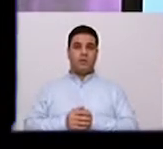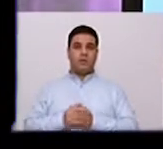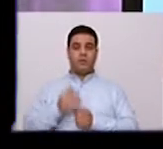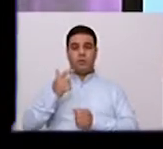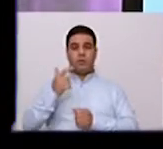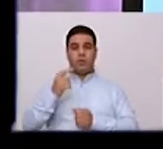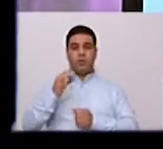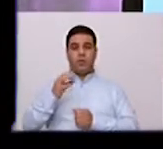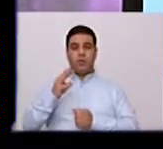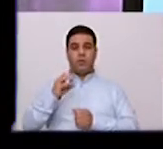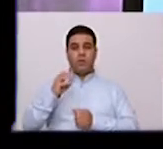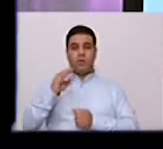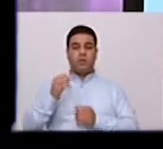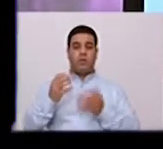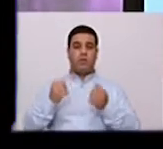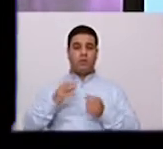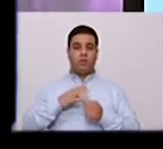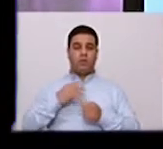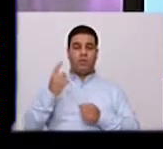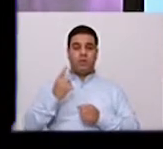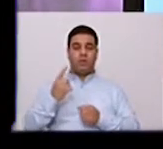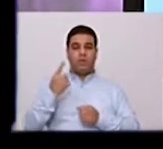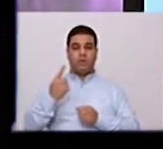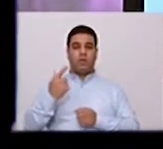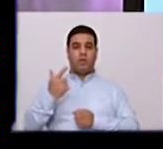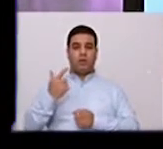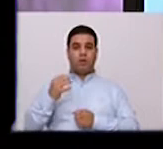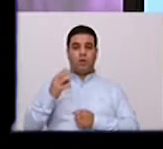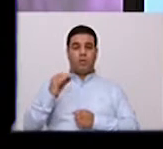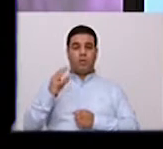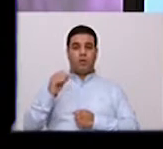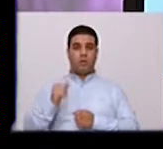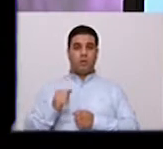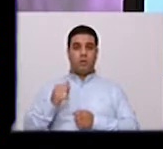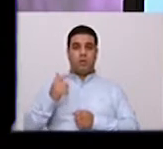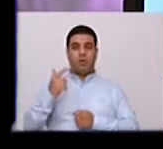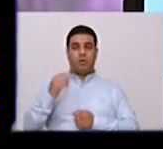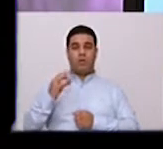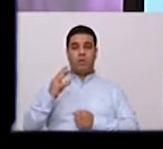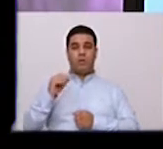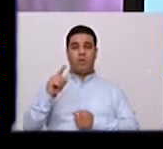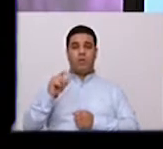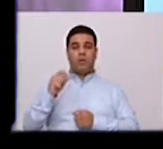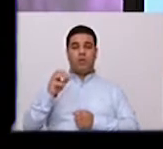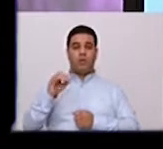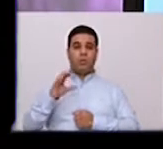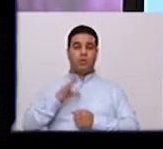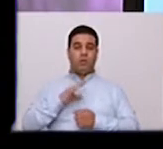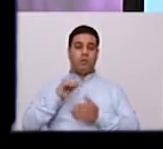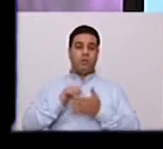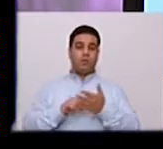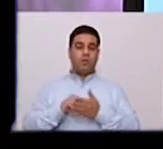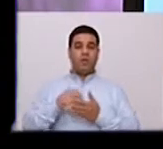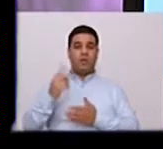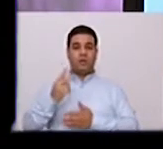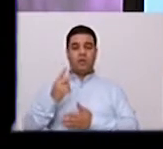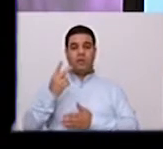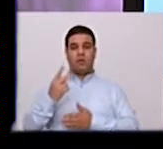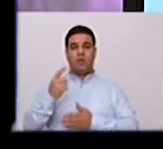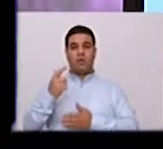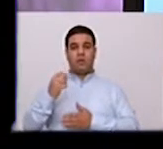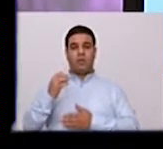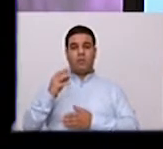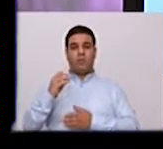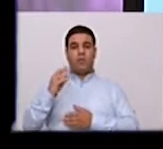Gameta olganimizda birinchisidan bitta gameta gomozigota bo'lgani uchun ikkinchisidan ikkita gameta